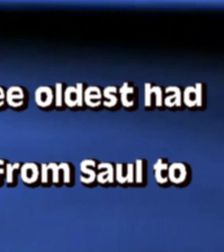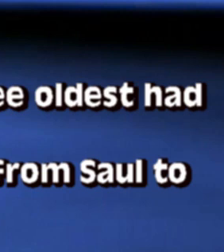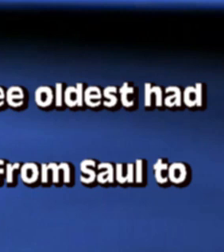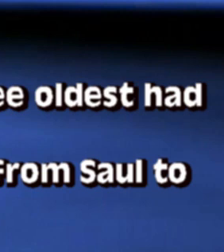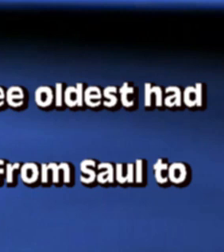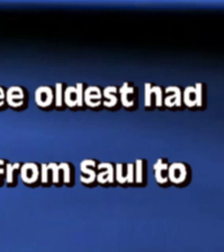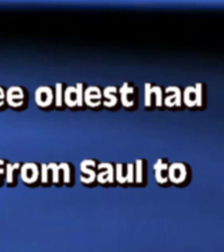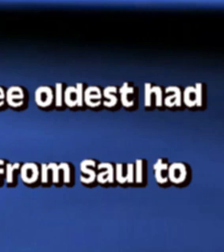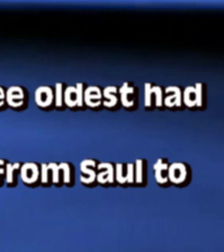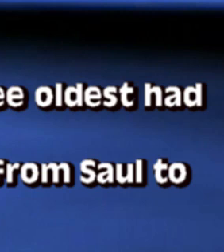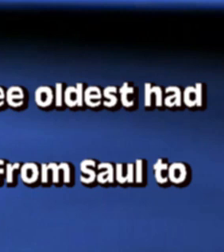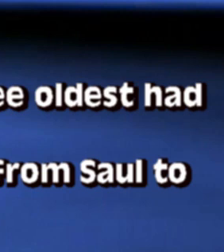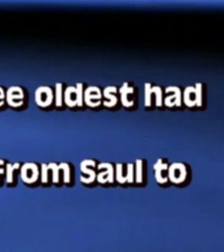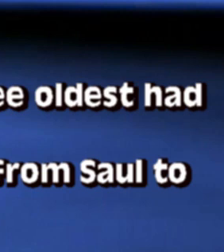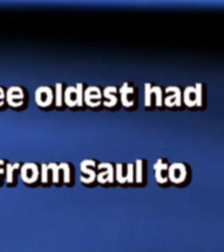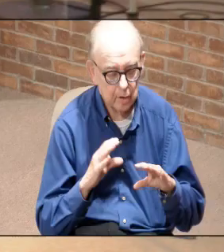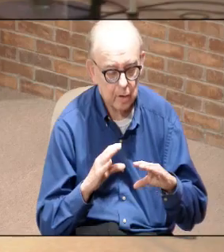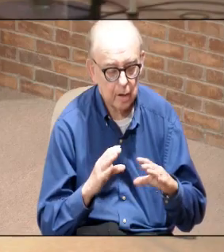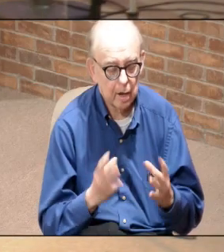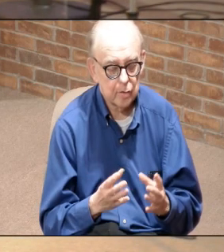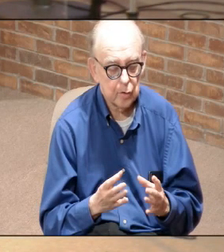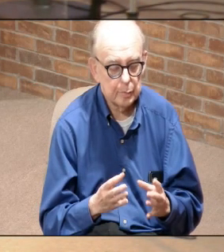father's flock in Bethlehem.